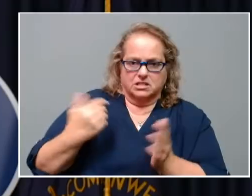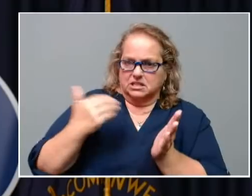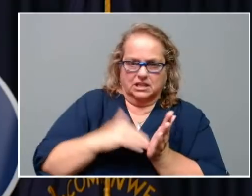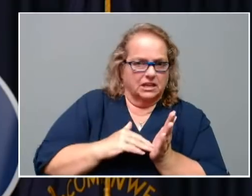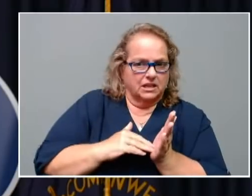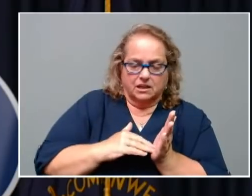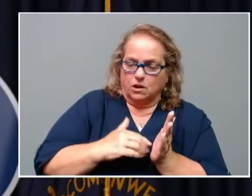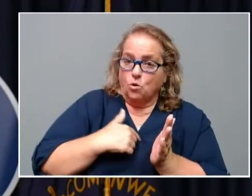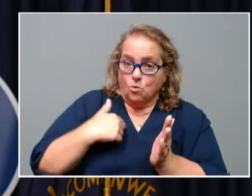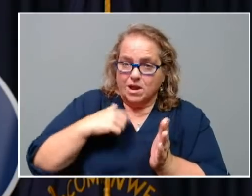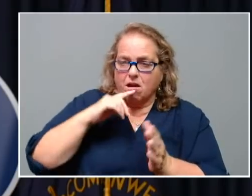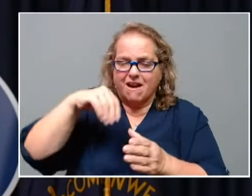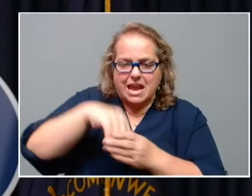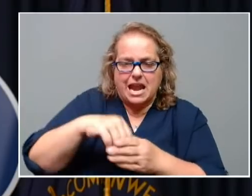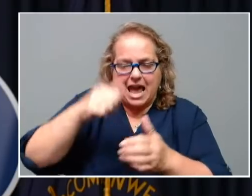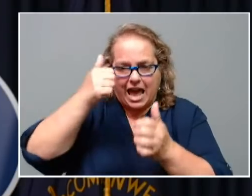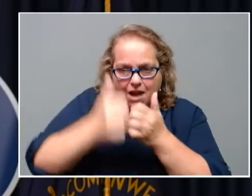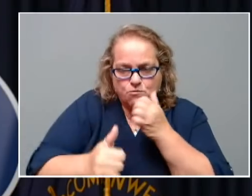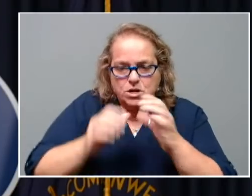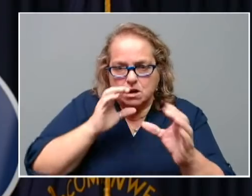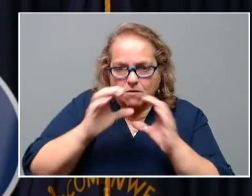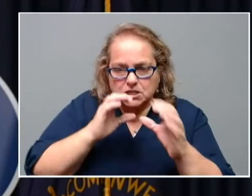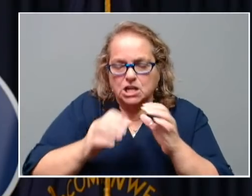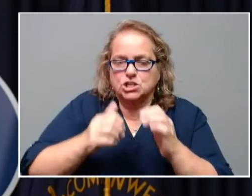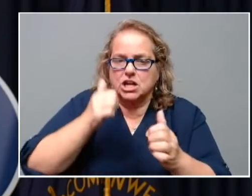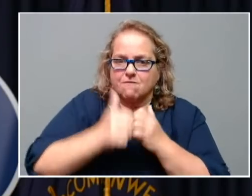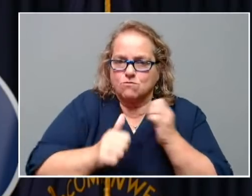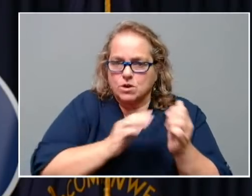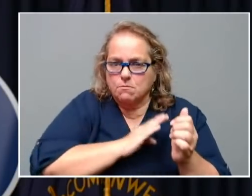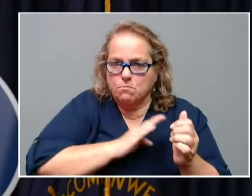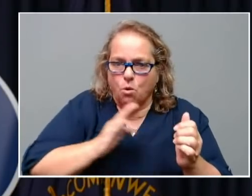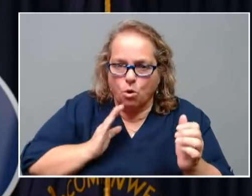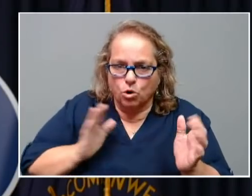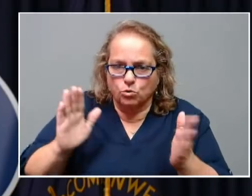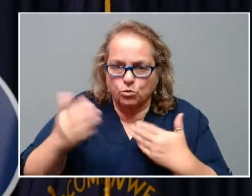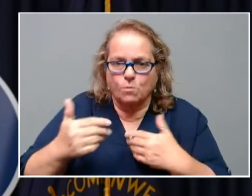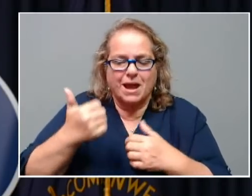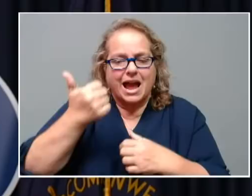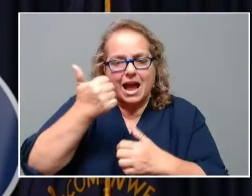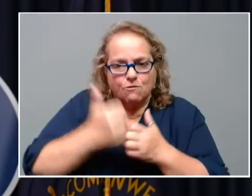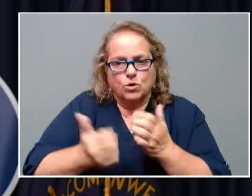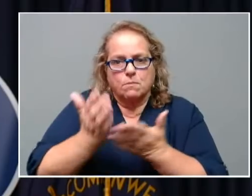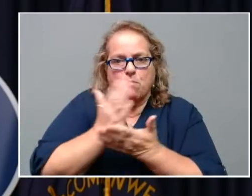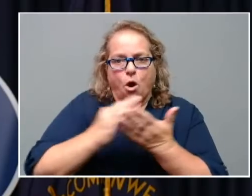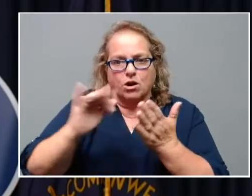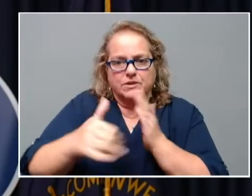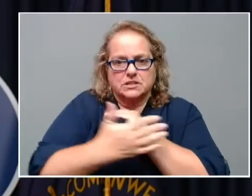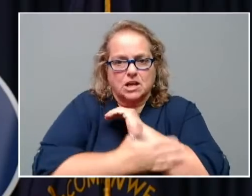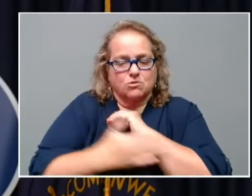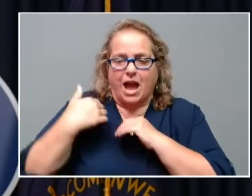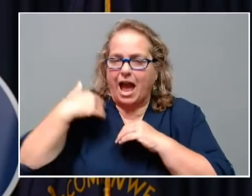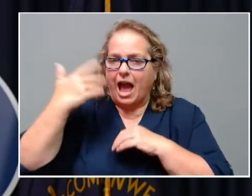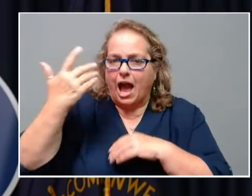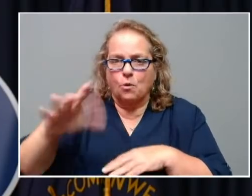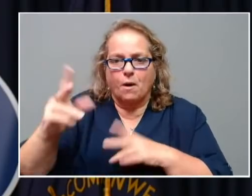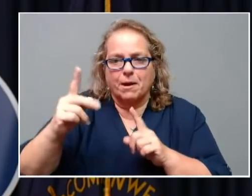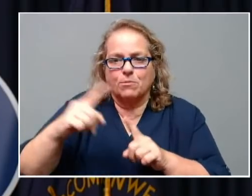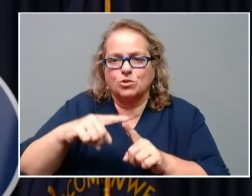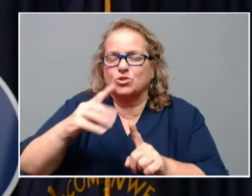any boardroom in any part of this country or the world, and we are never a flyover state again. We are right